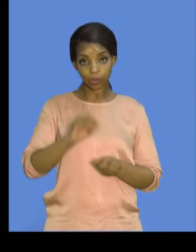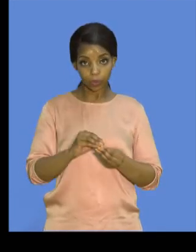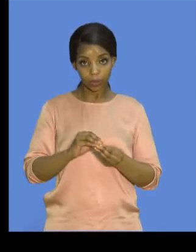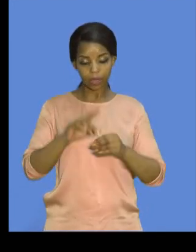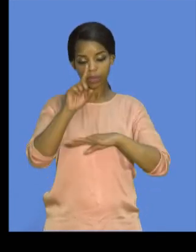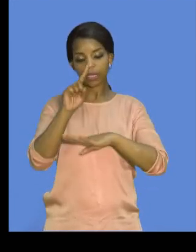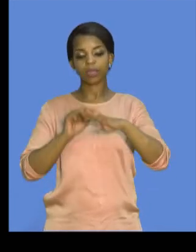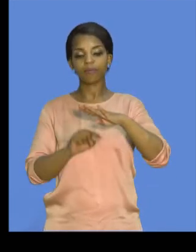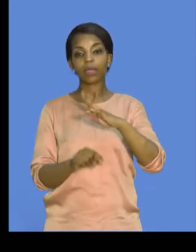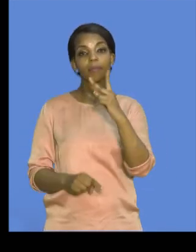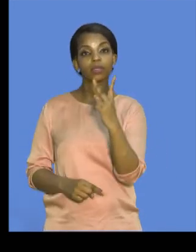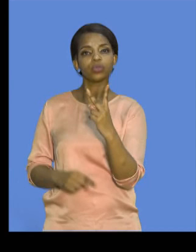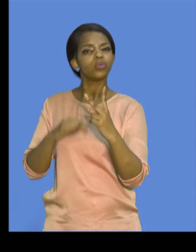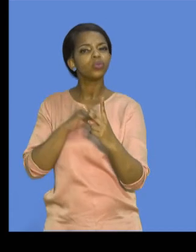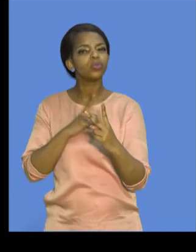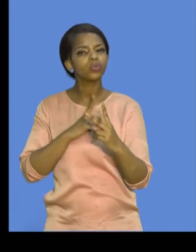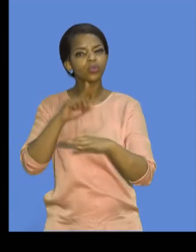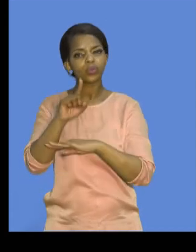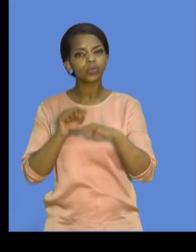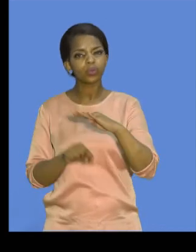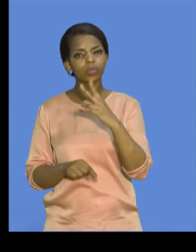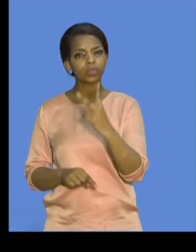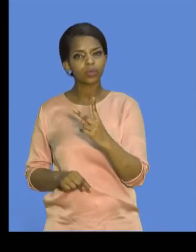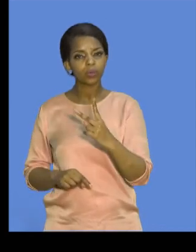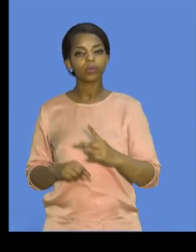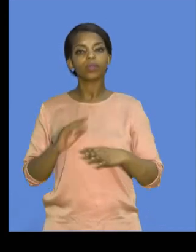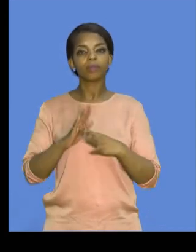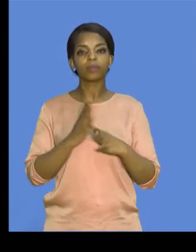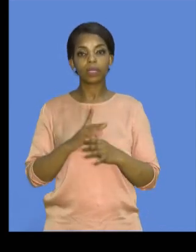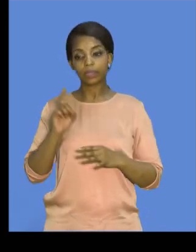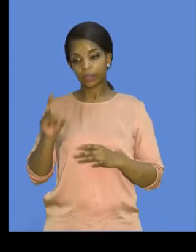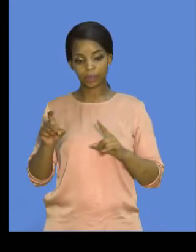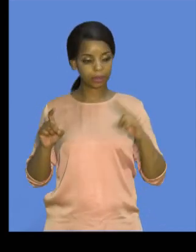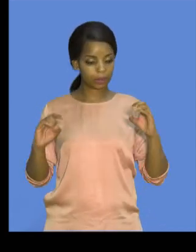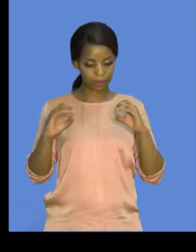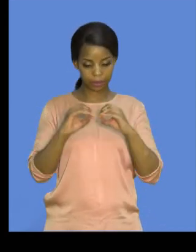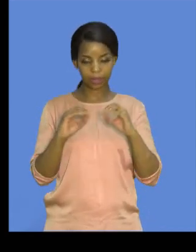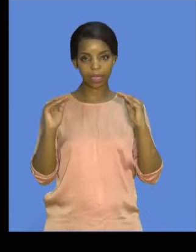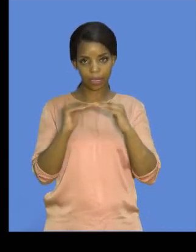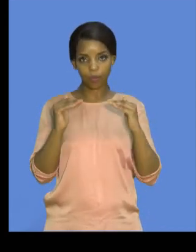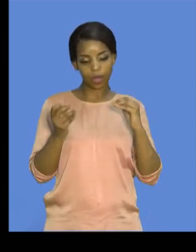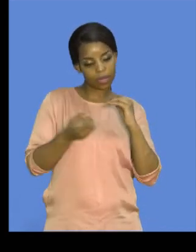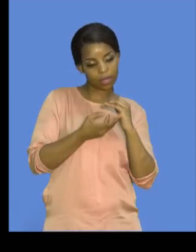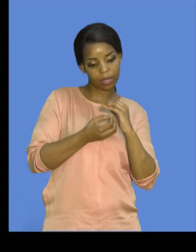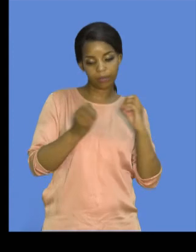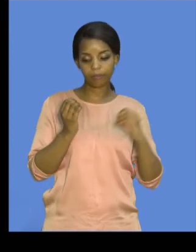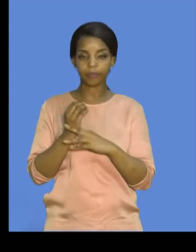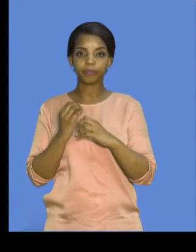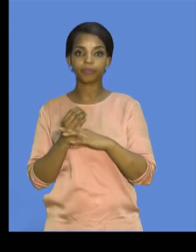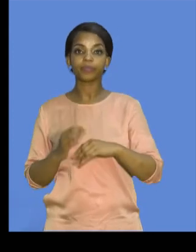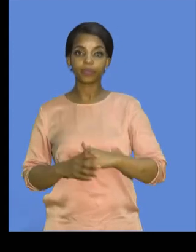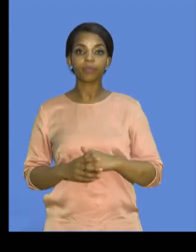2. Why do we divide by 2? It's because this charge is equally distributed. Then we'll get negative 3